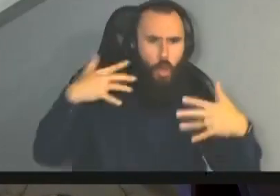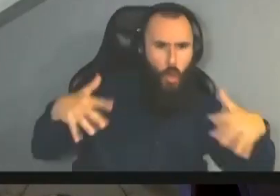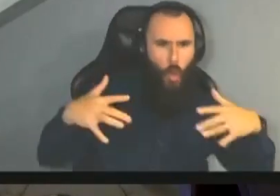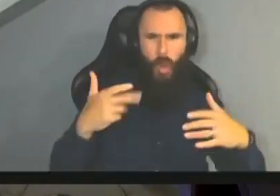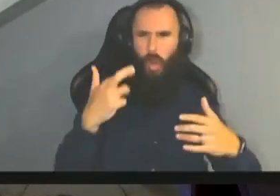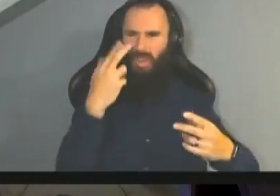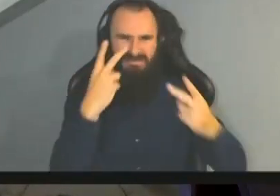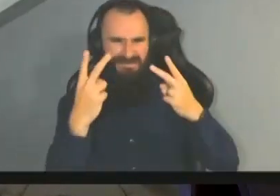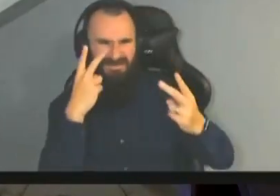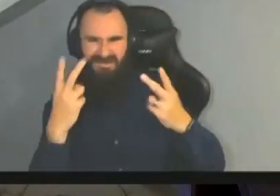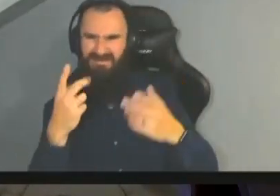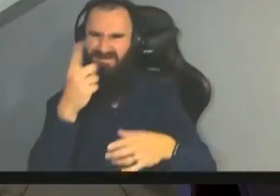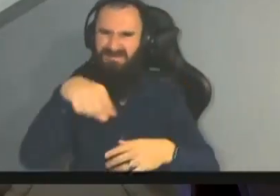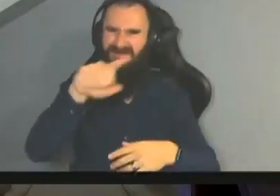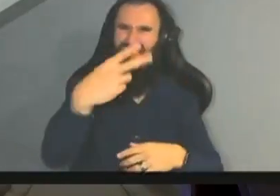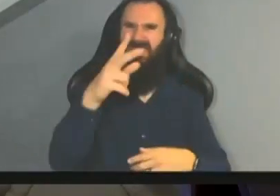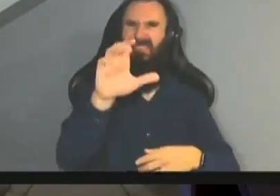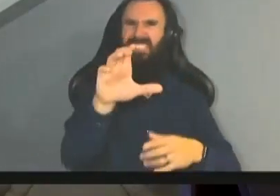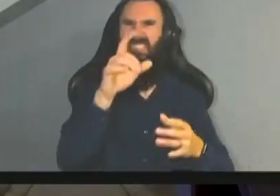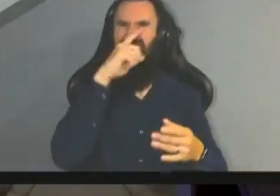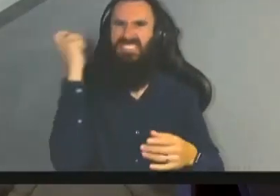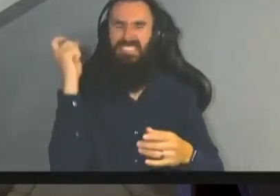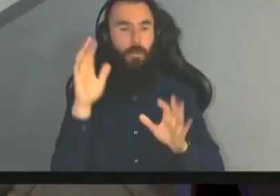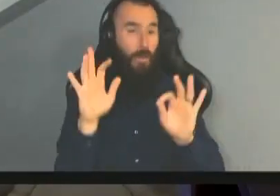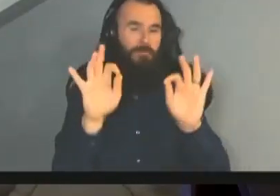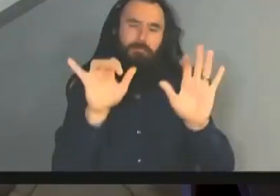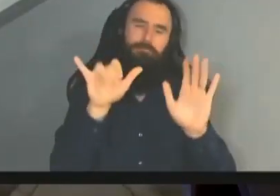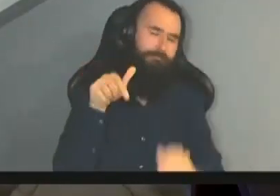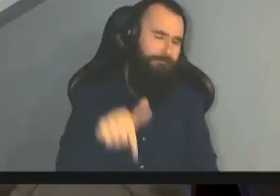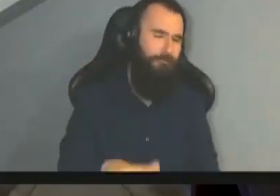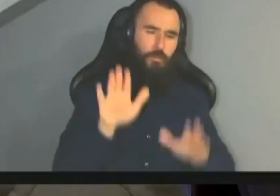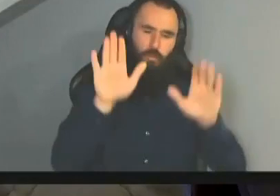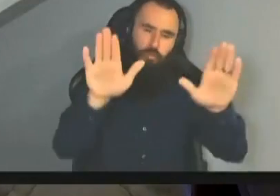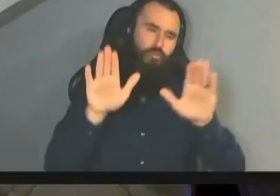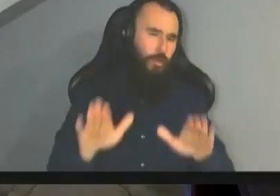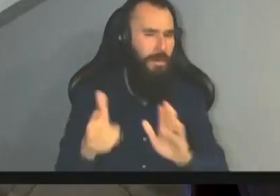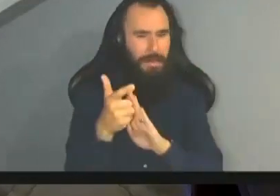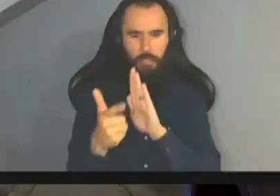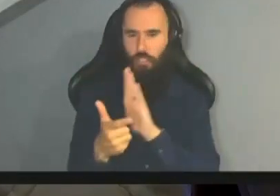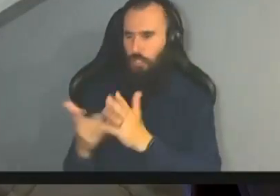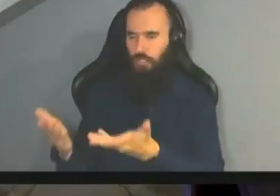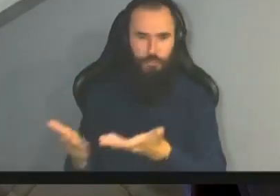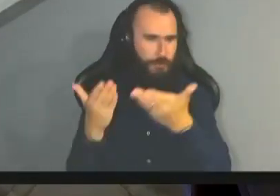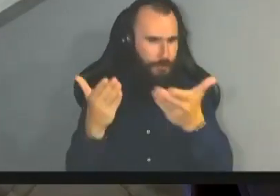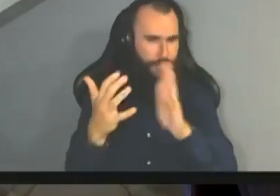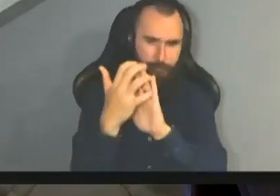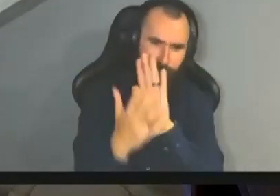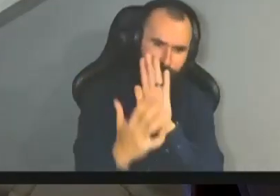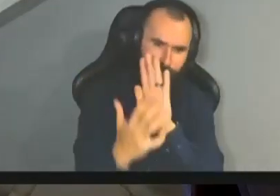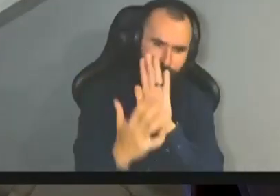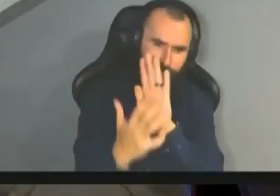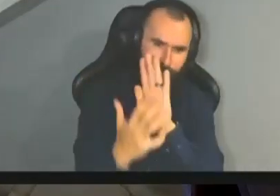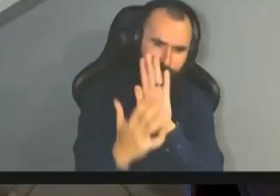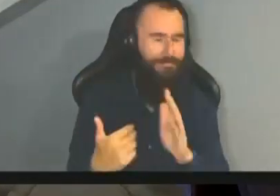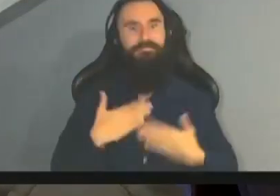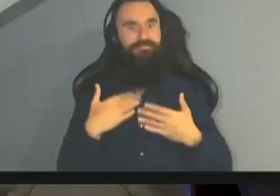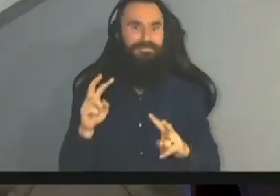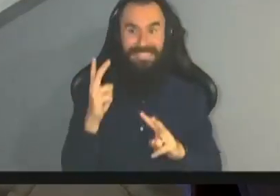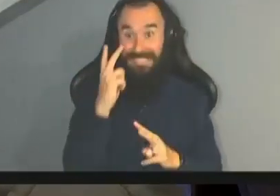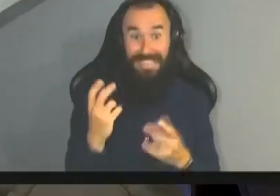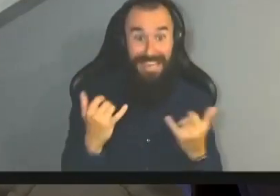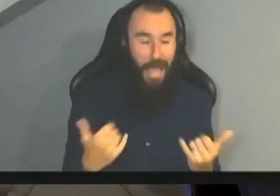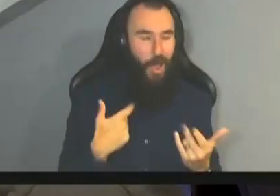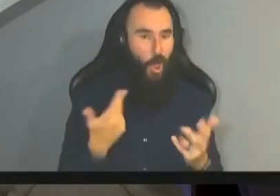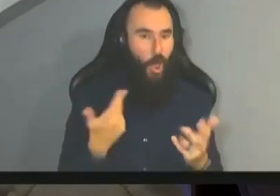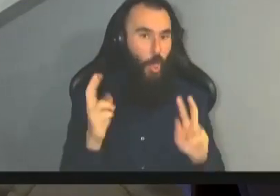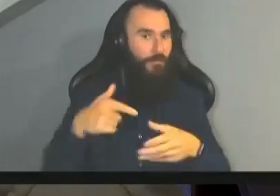HVAC unit might do. So I think this is a great piece of legislation. I'm glad to see it come to this point, and I look forward to voting on it